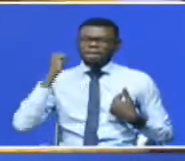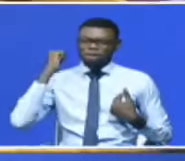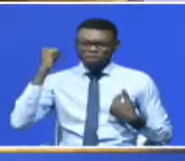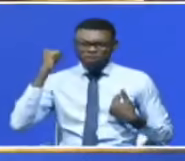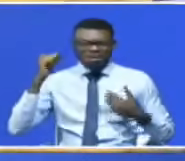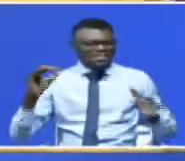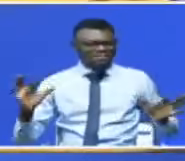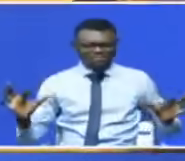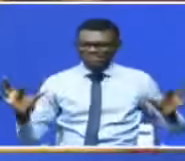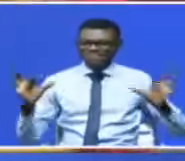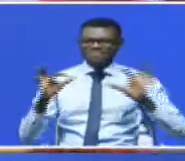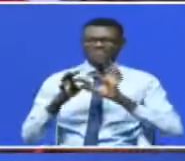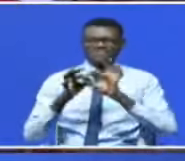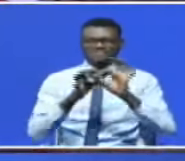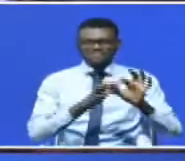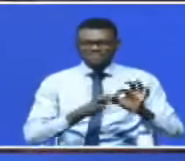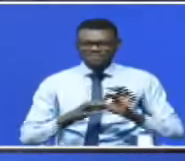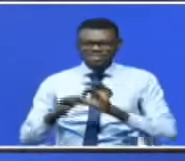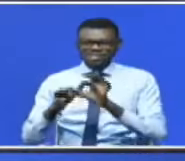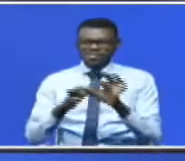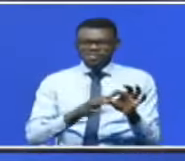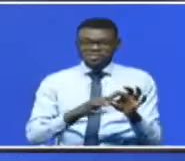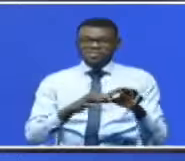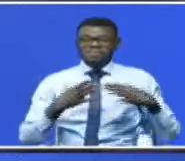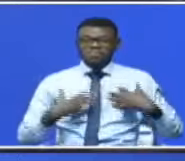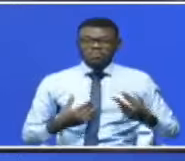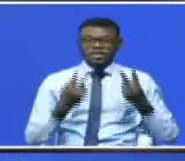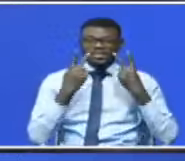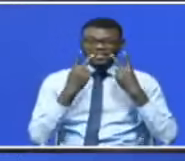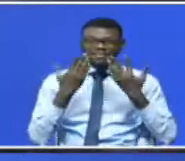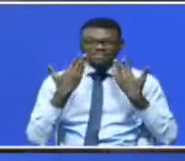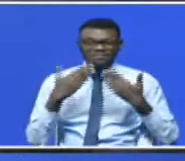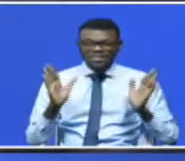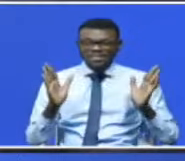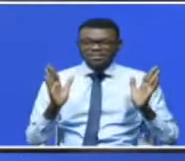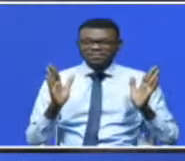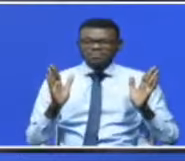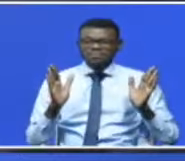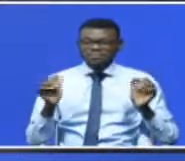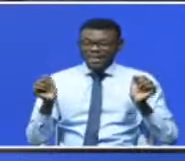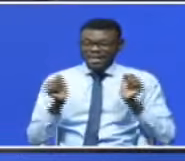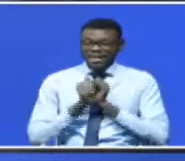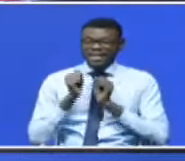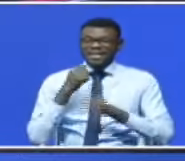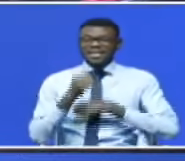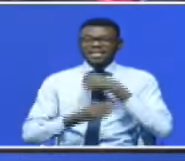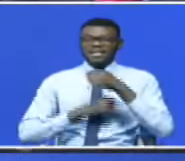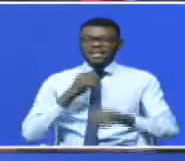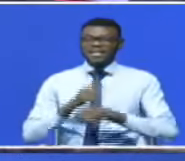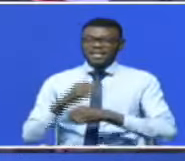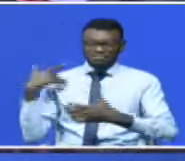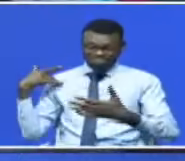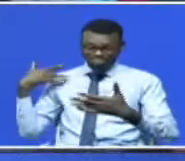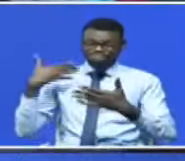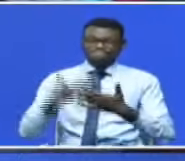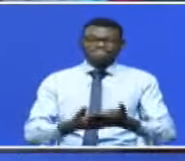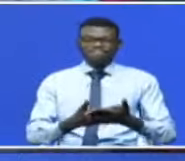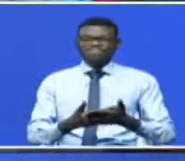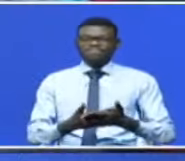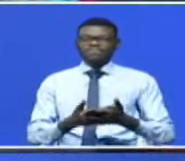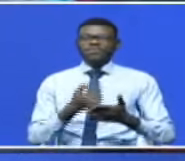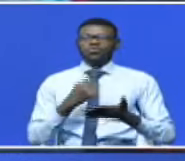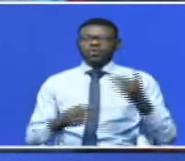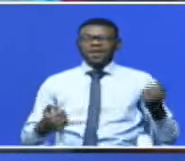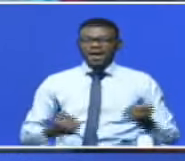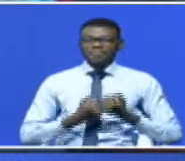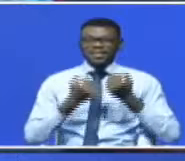that blossomed right in front of our eyes, which nearly a decade later has degenerated into this. Hata